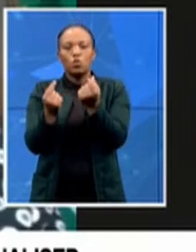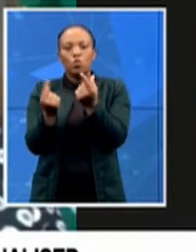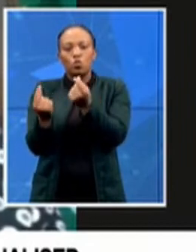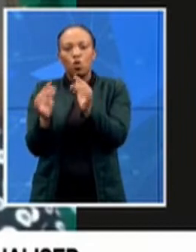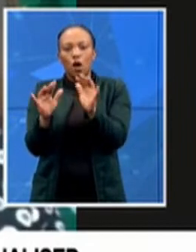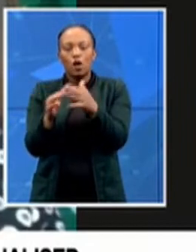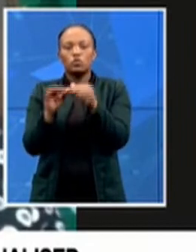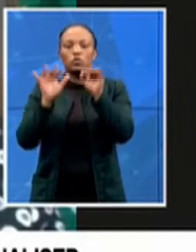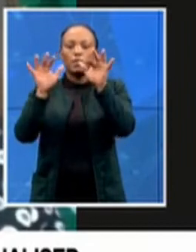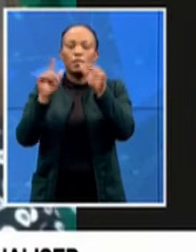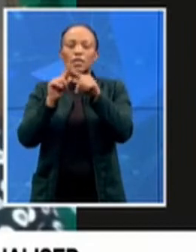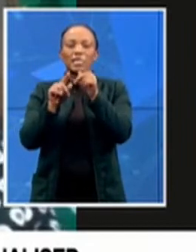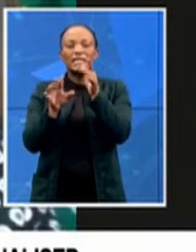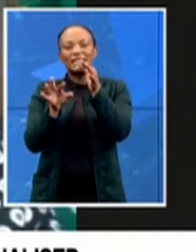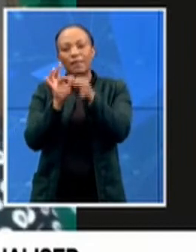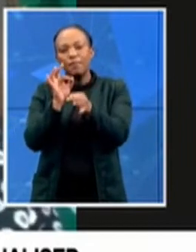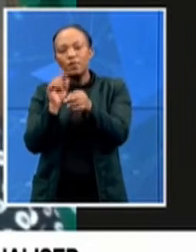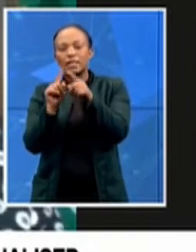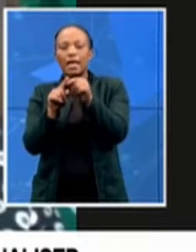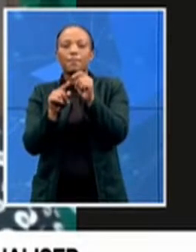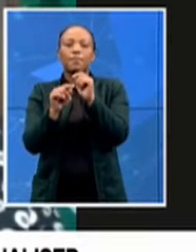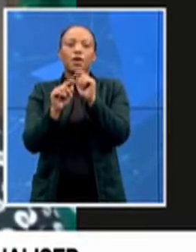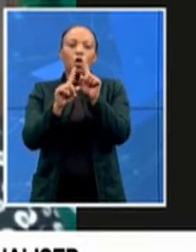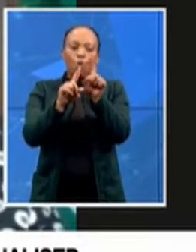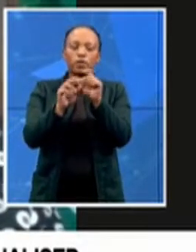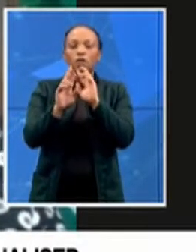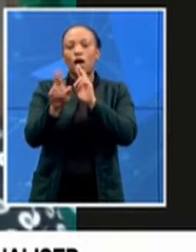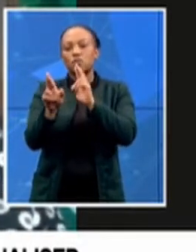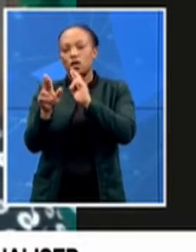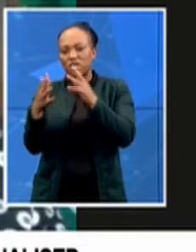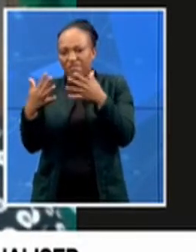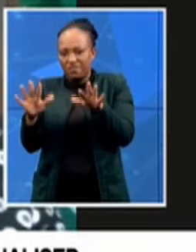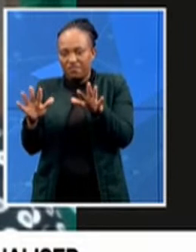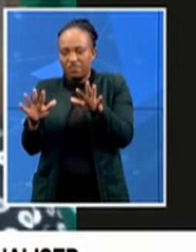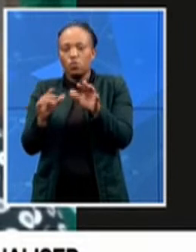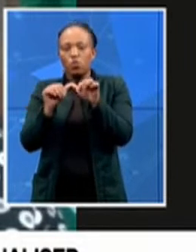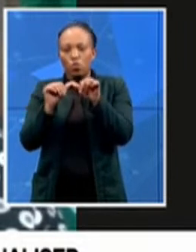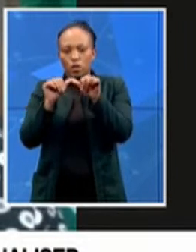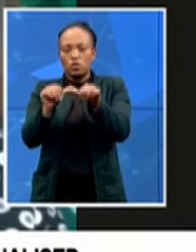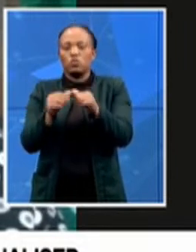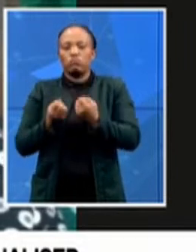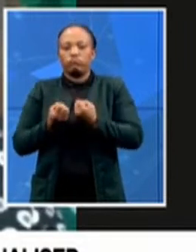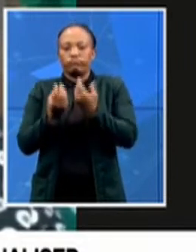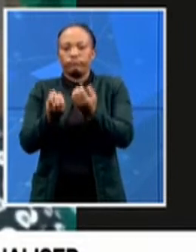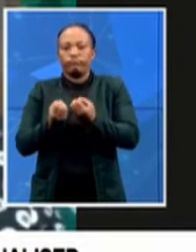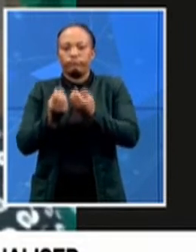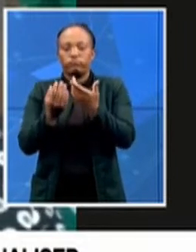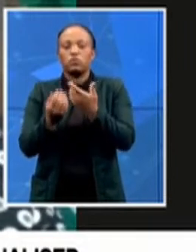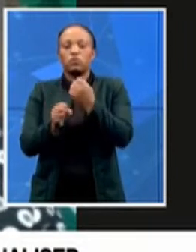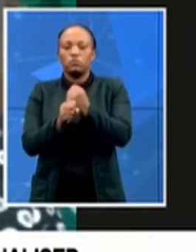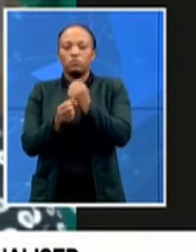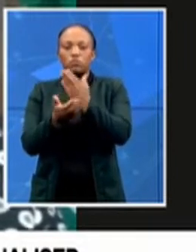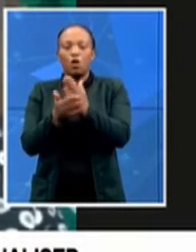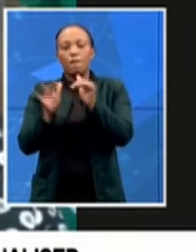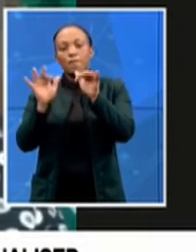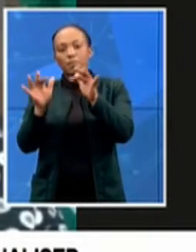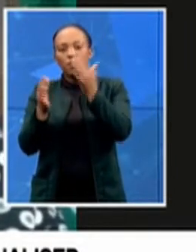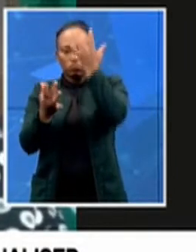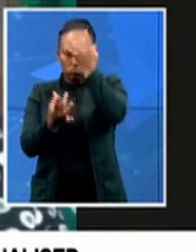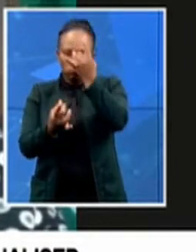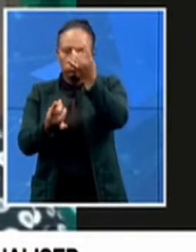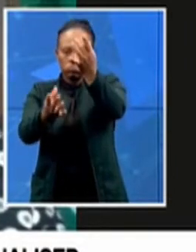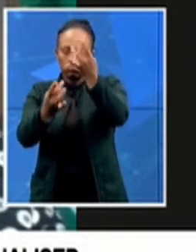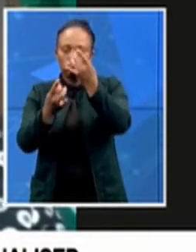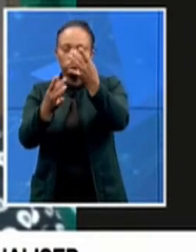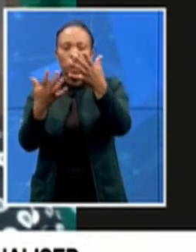questions. We'll continue these briefings to ensure that the nation is kept abreast with the issues that they've been raising with us. I think there's one thing